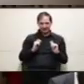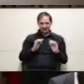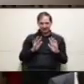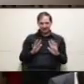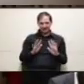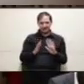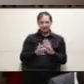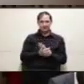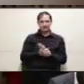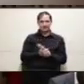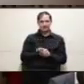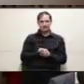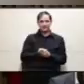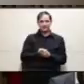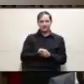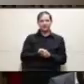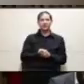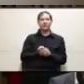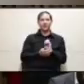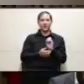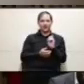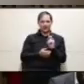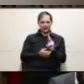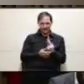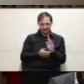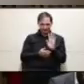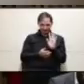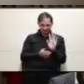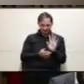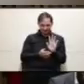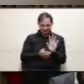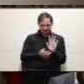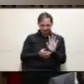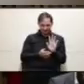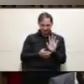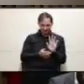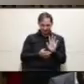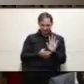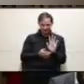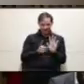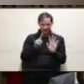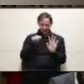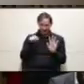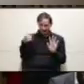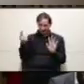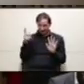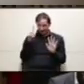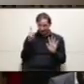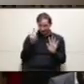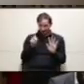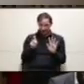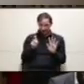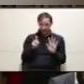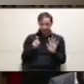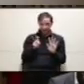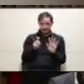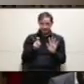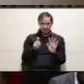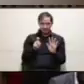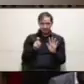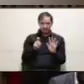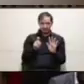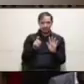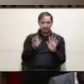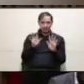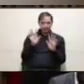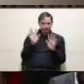Yeah. No, okay. Let's. You've got a different question. Yes, Chair. So All could right. they possibly No. answer that one?